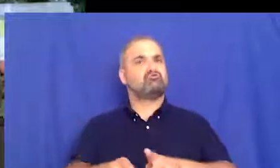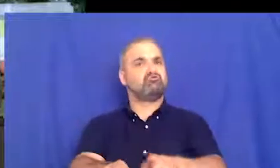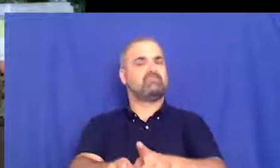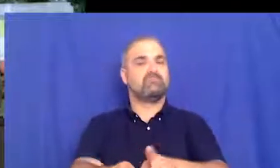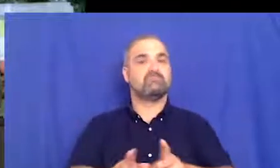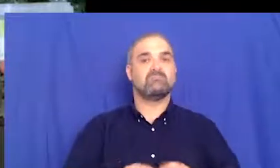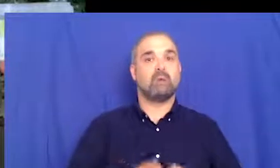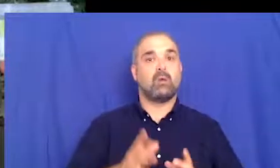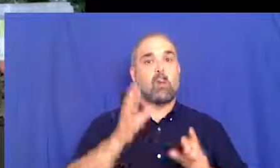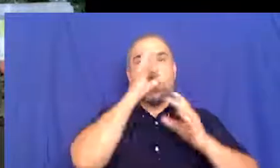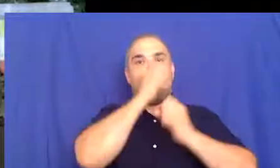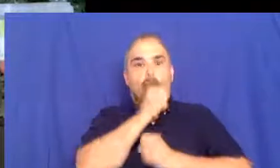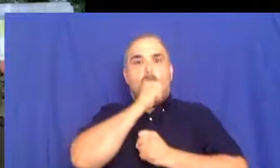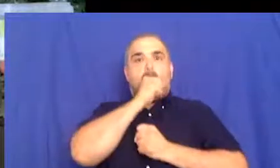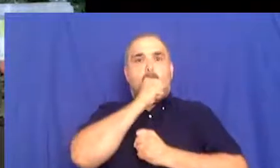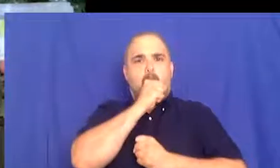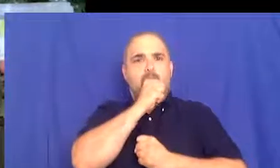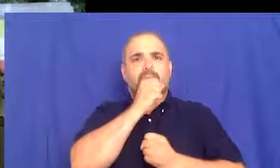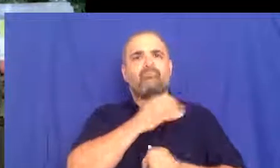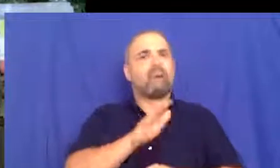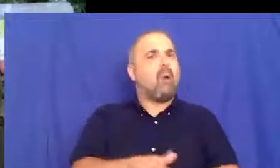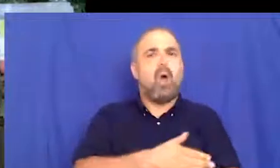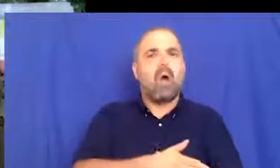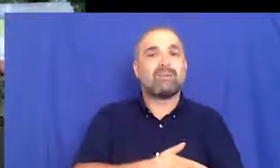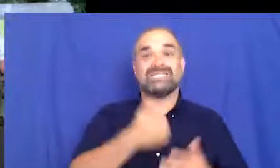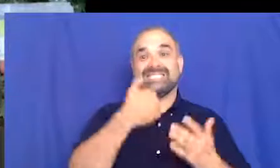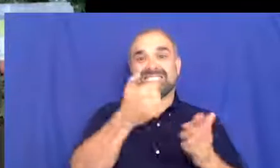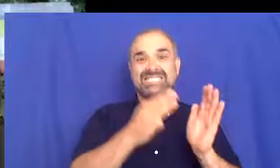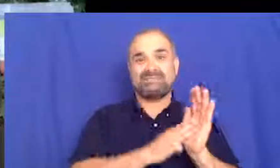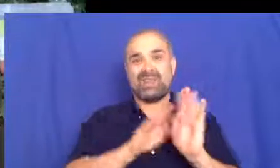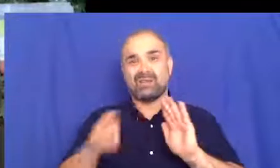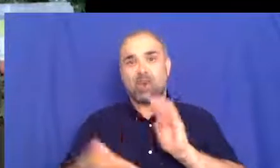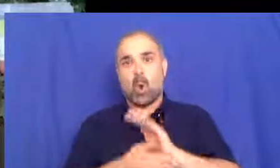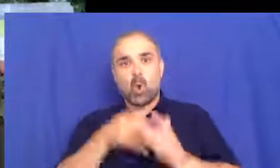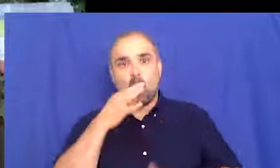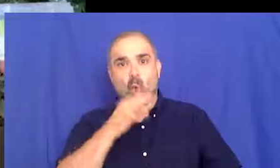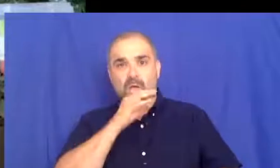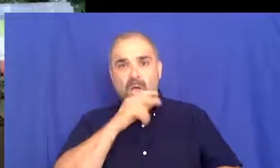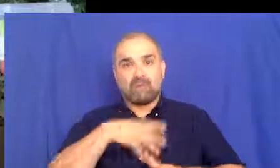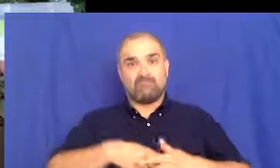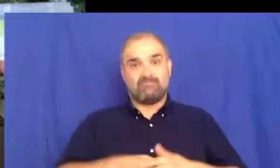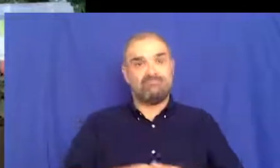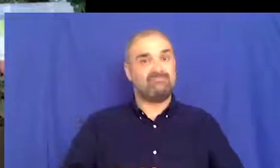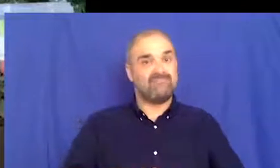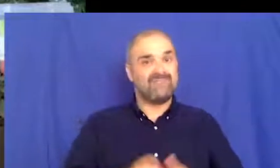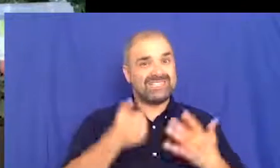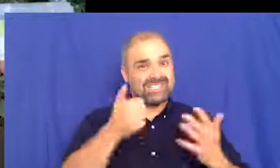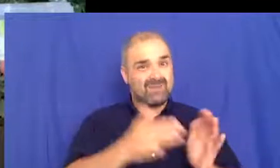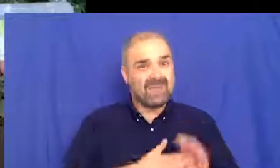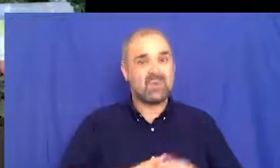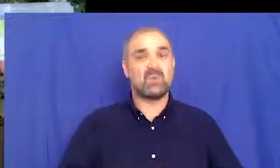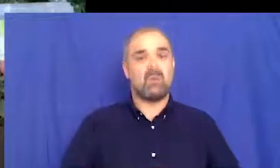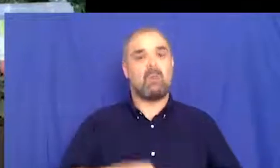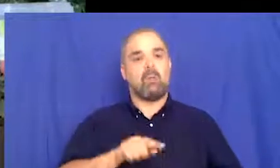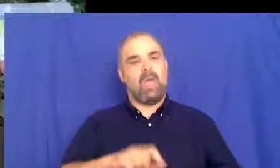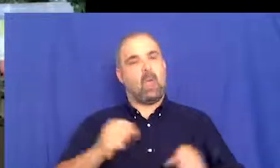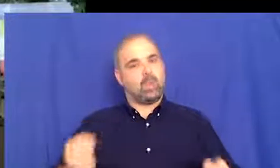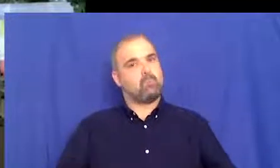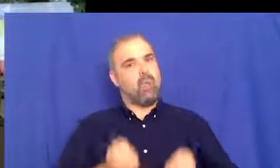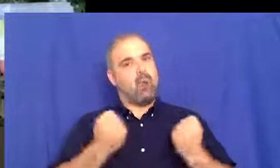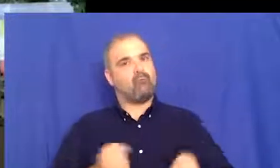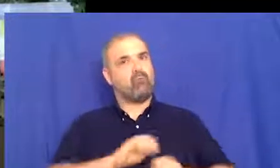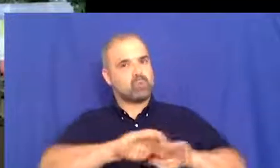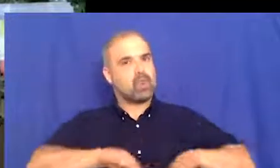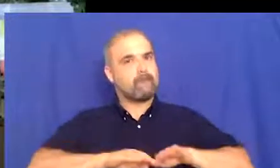across streams, and they can actually hold their breath for about 6 minutes underwater. So you wouldn't really think, looking at them, that he's a very good swimmer, but they are in fact quite good, quite